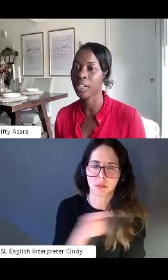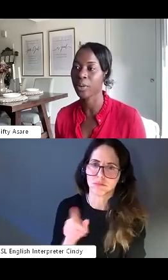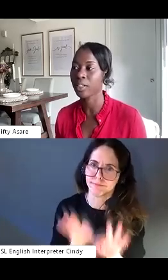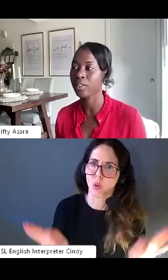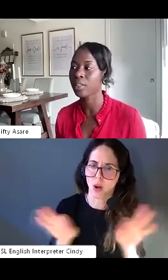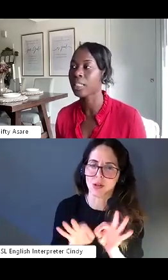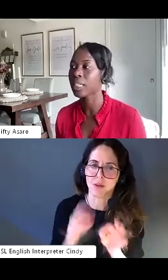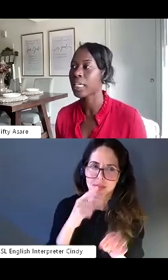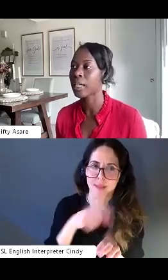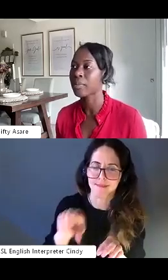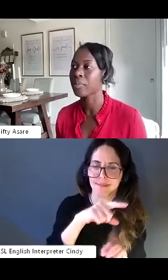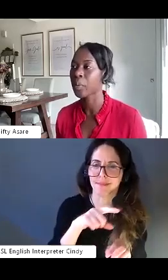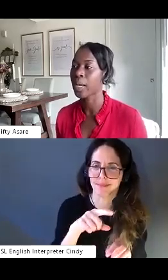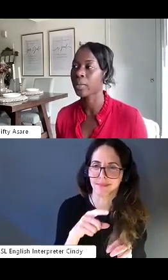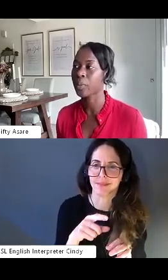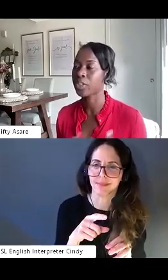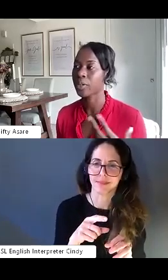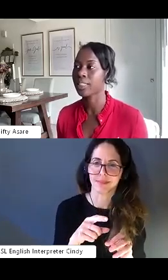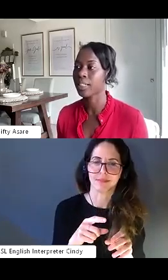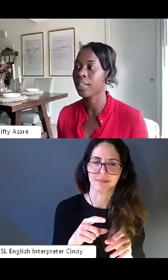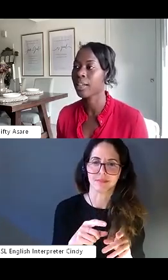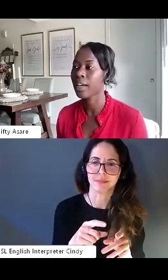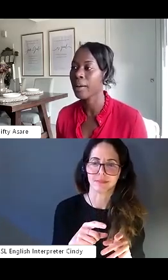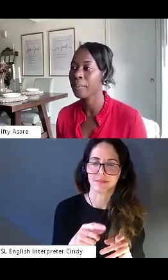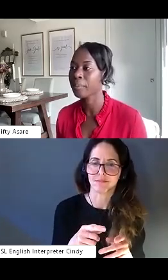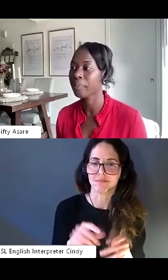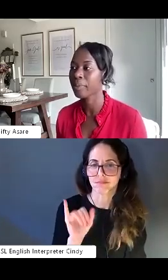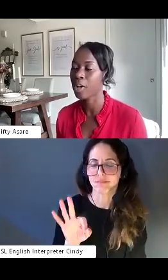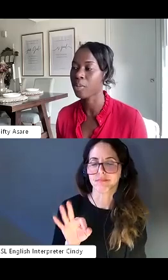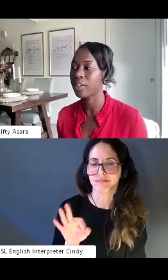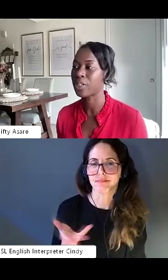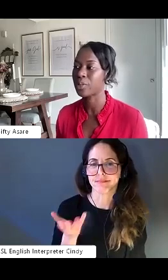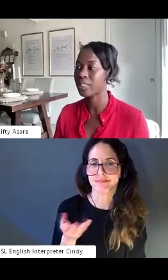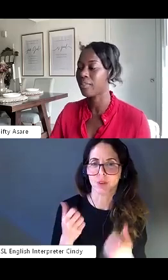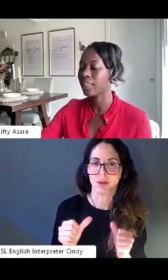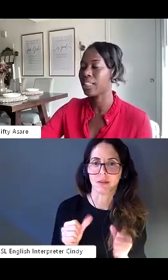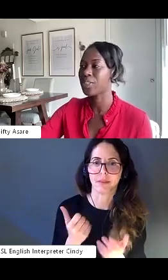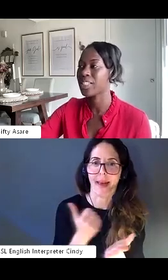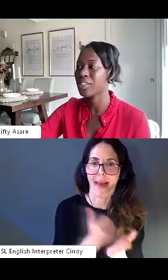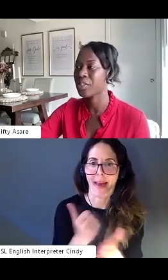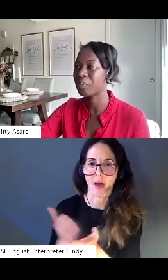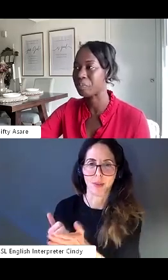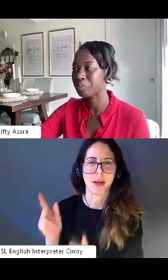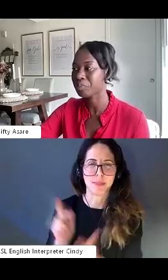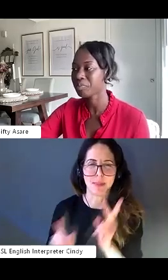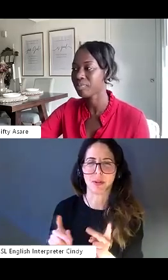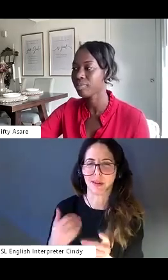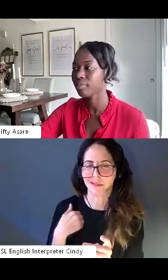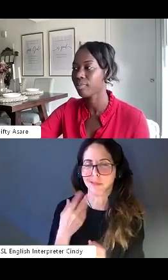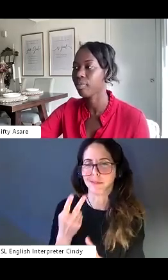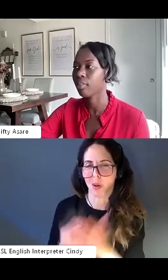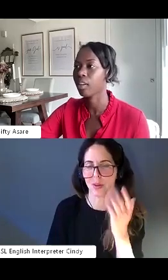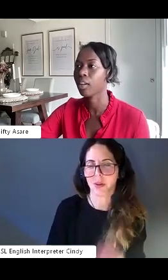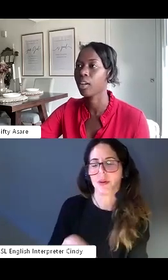much critical when trying to help individuals living at the intersection.